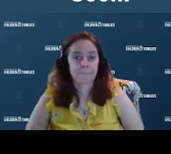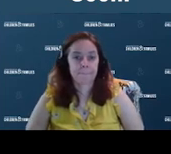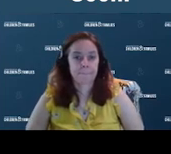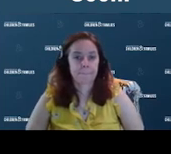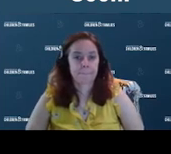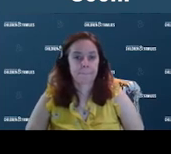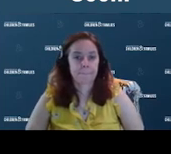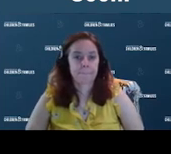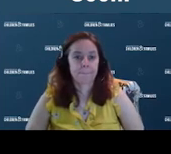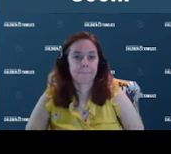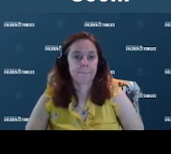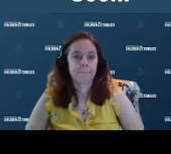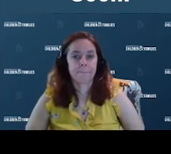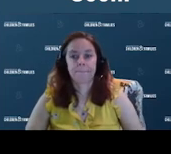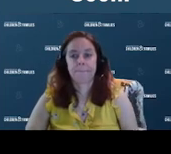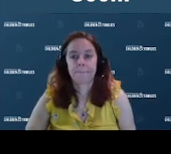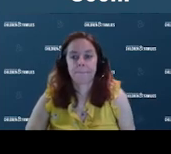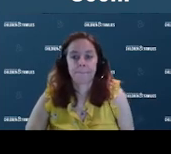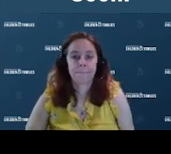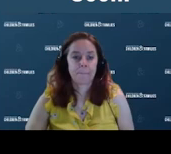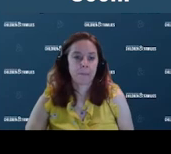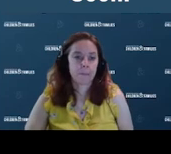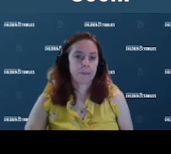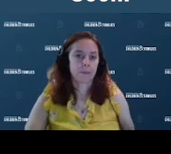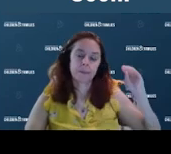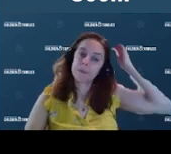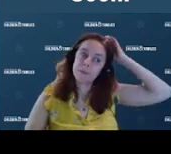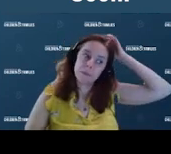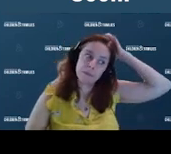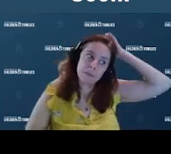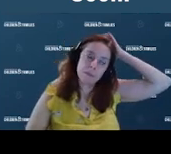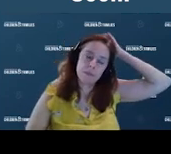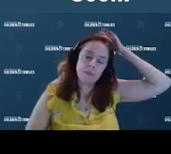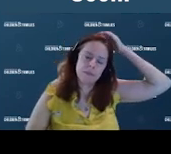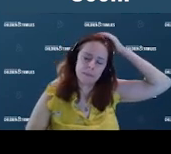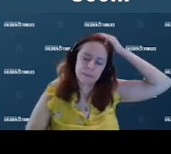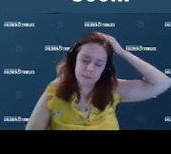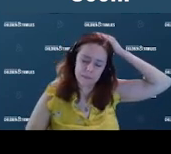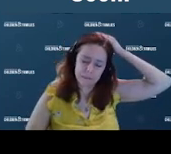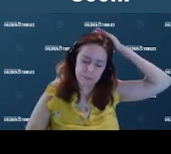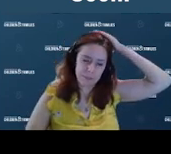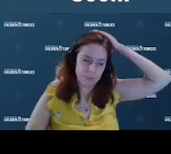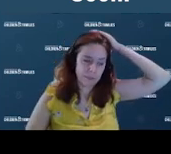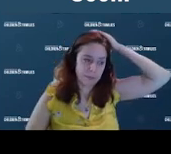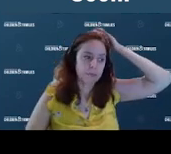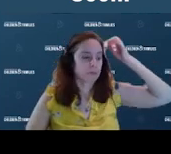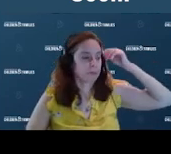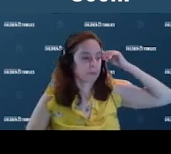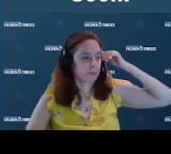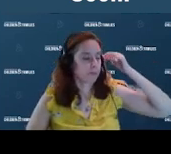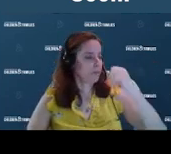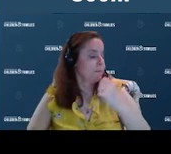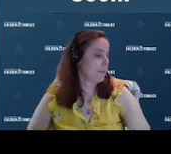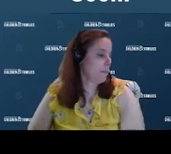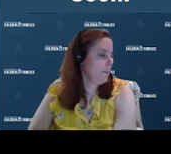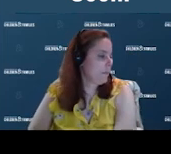Pass-through entities and sub-grantees should have policies that allow and explain bonuses, salary